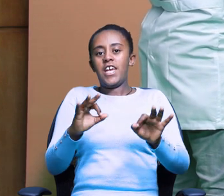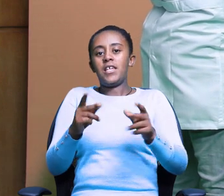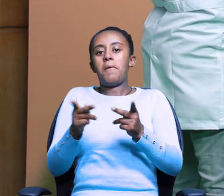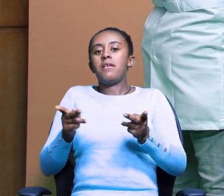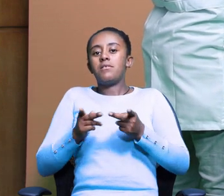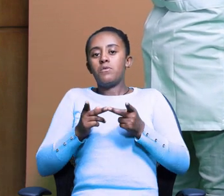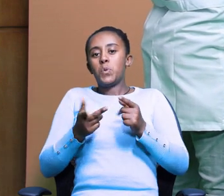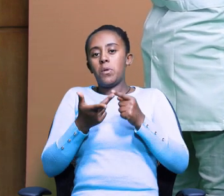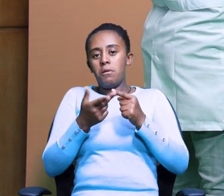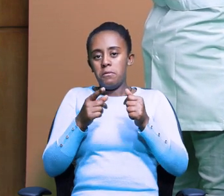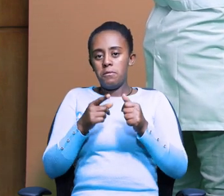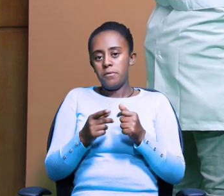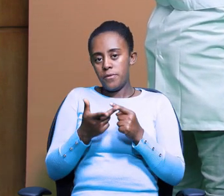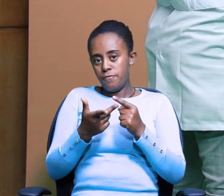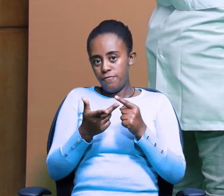is